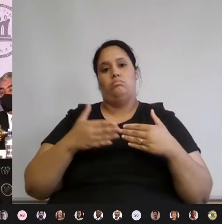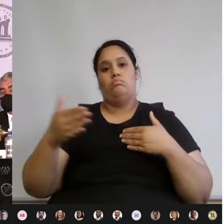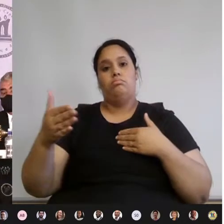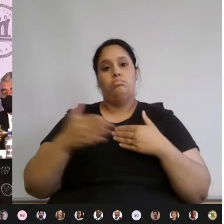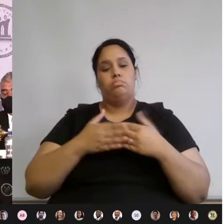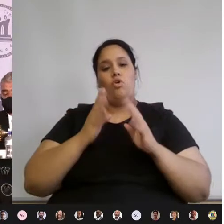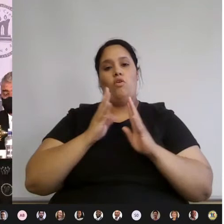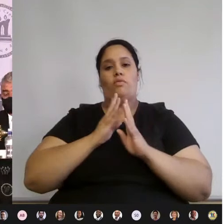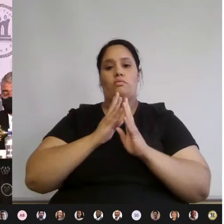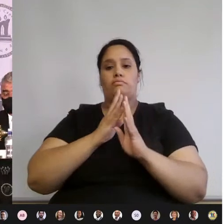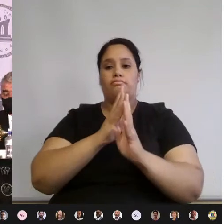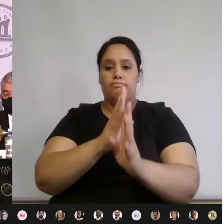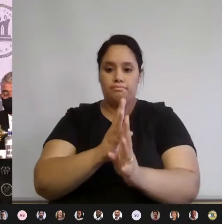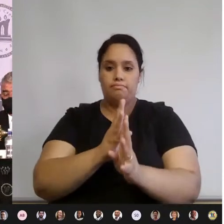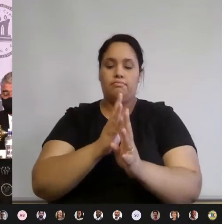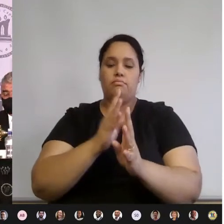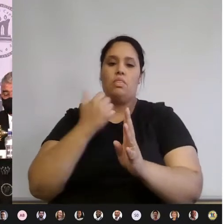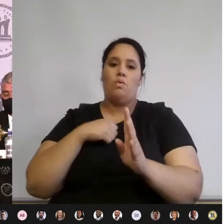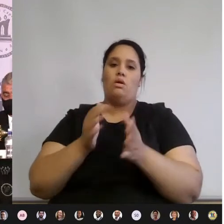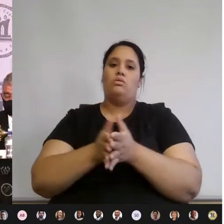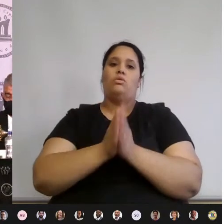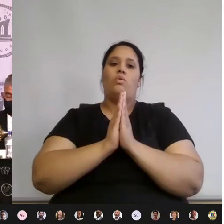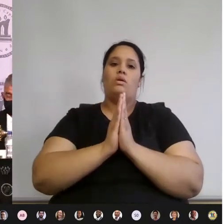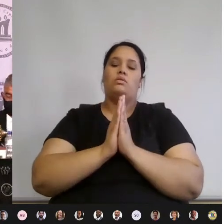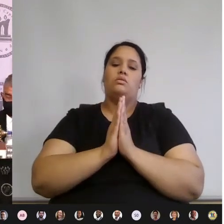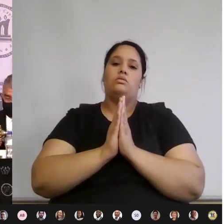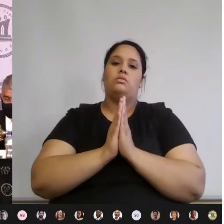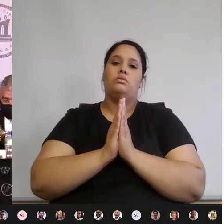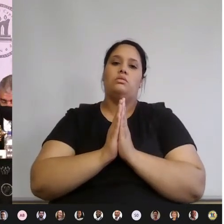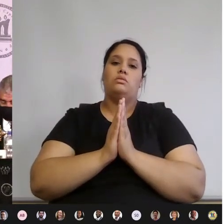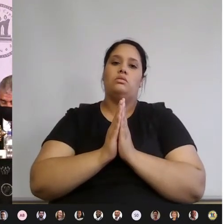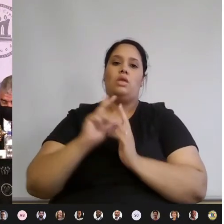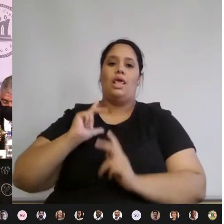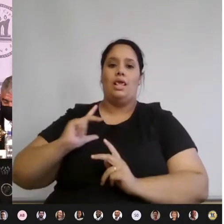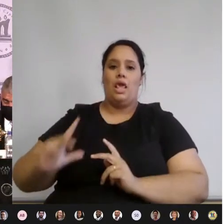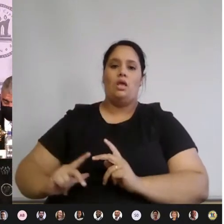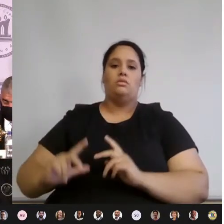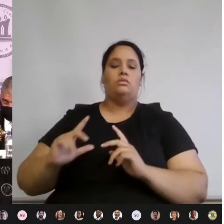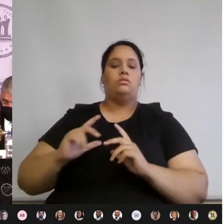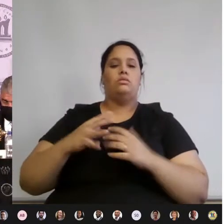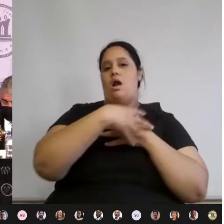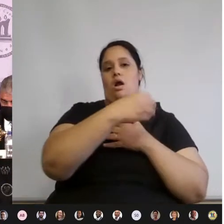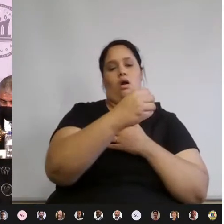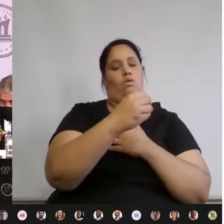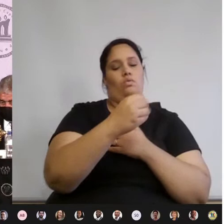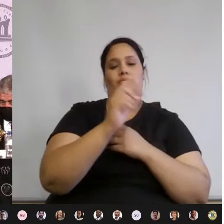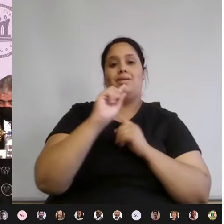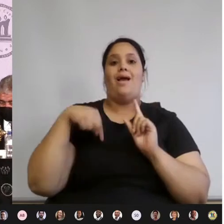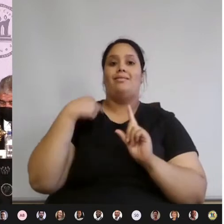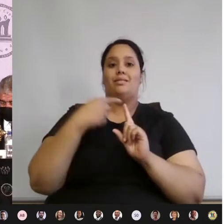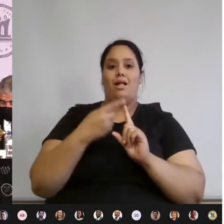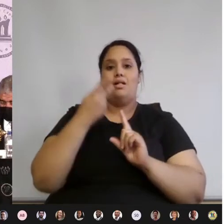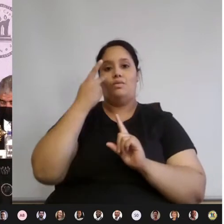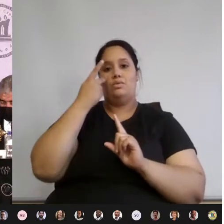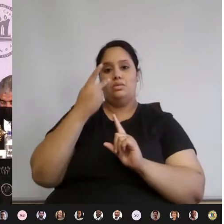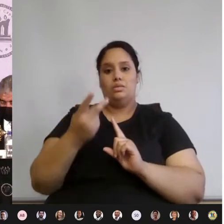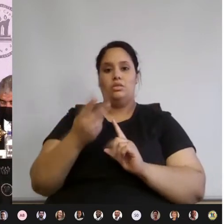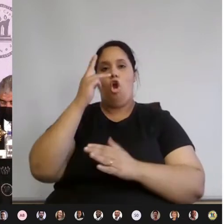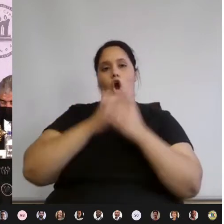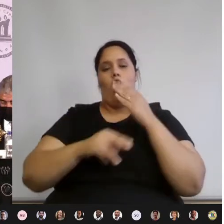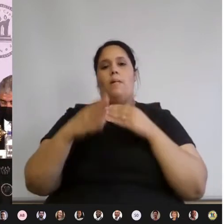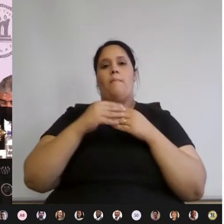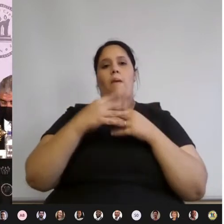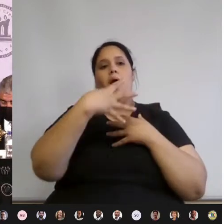procession, I would like to request that the guests do not move until the honorable members leave, so that